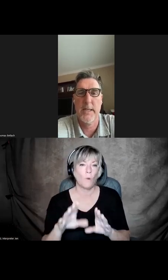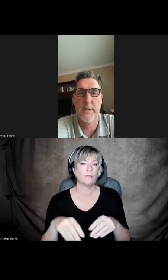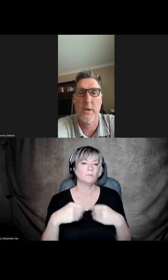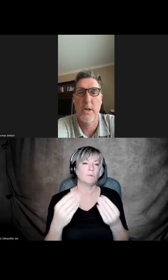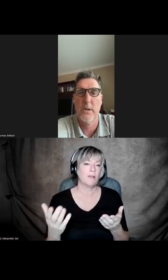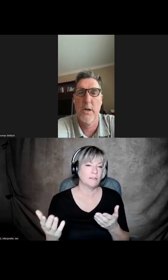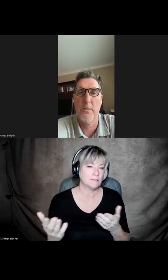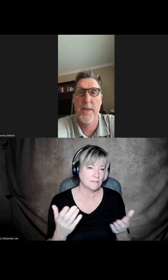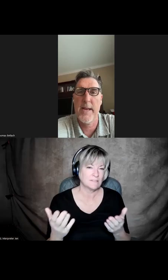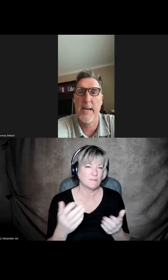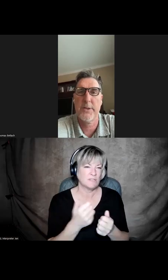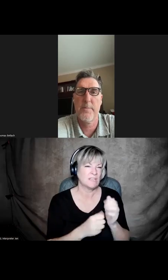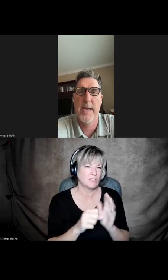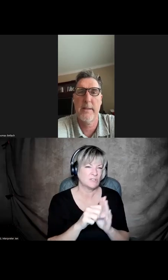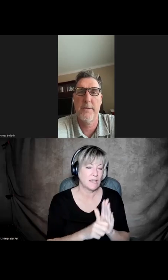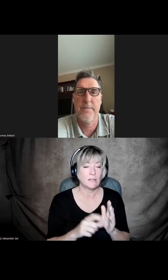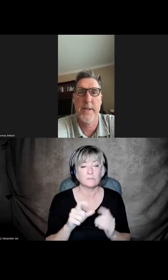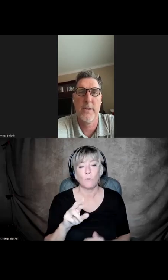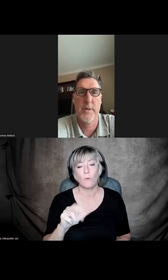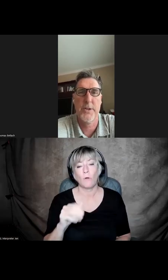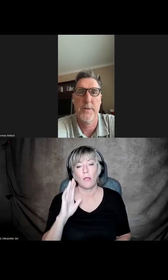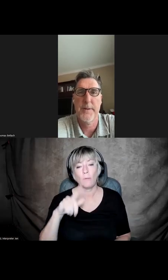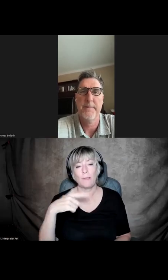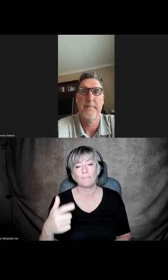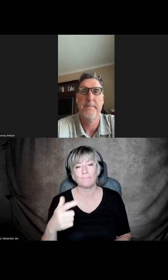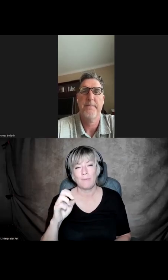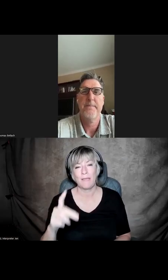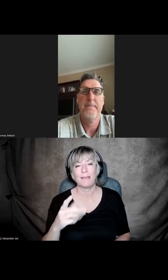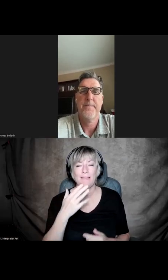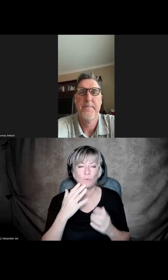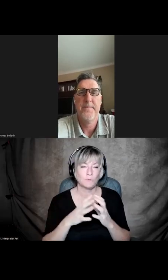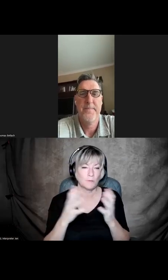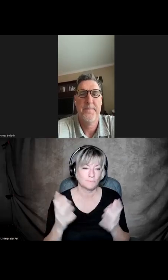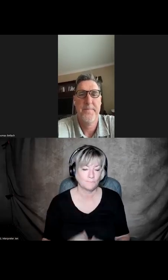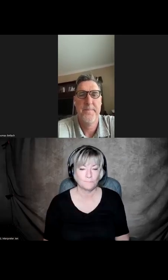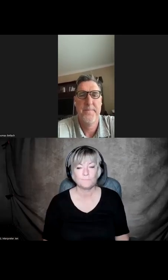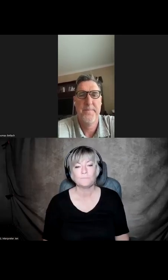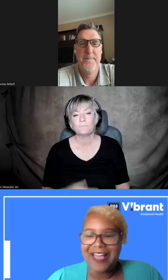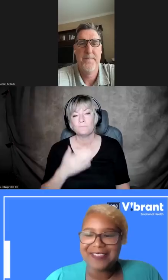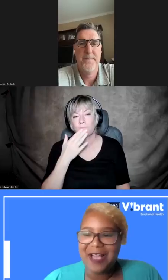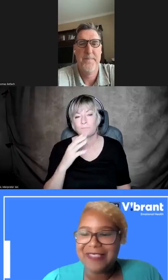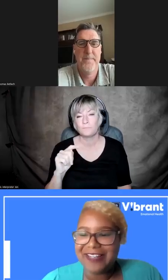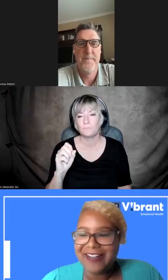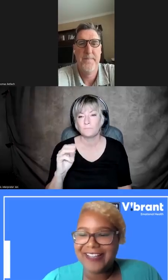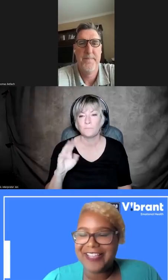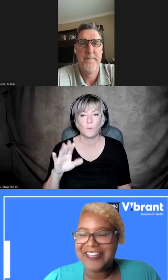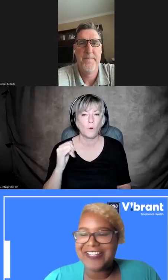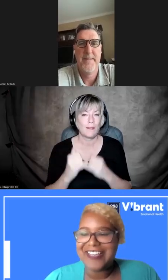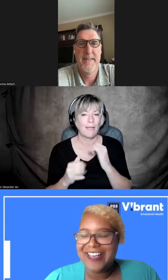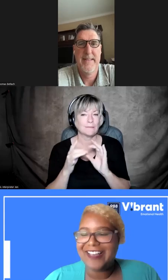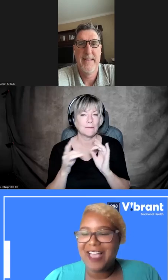each of our states. So Laura, with that, I'll turn it back to you. Thanks so much. Thanks, Tom. And I think your last comment